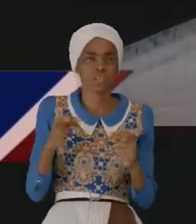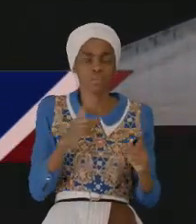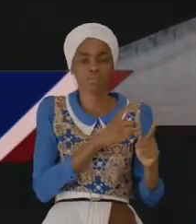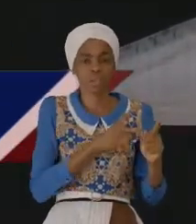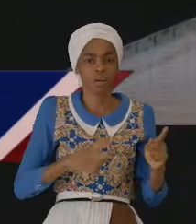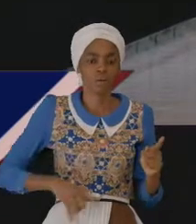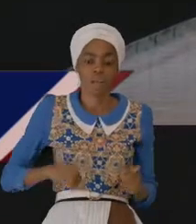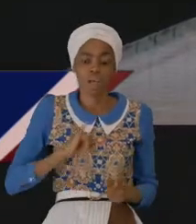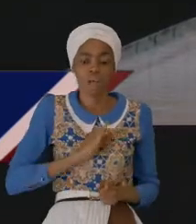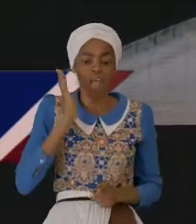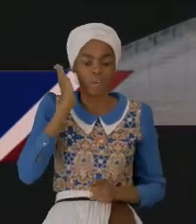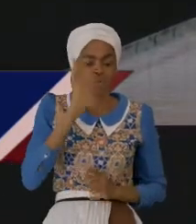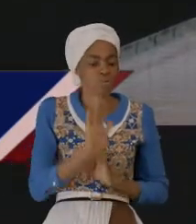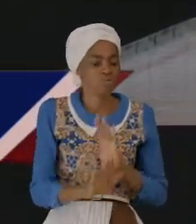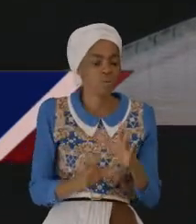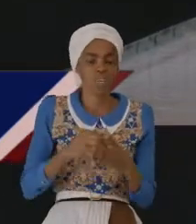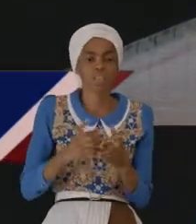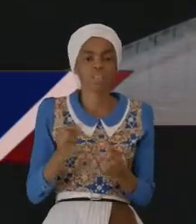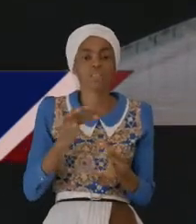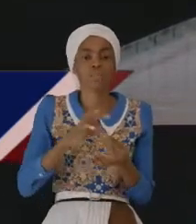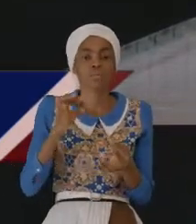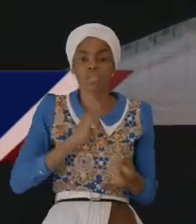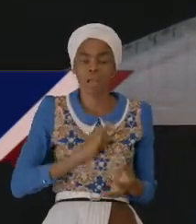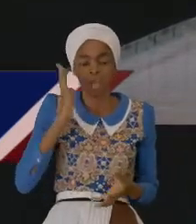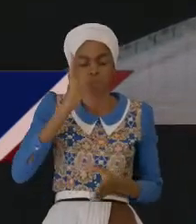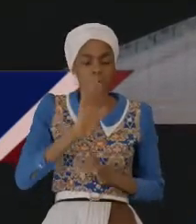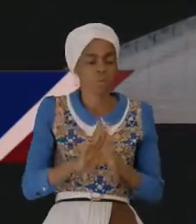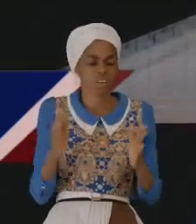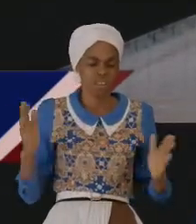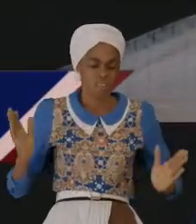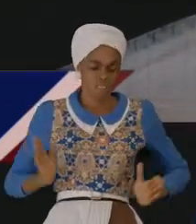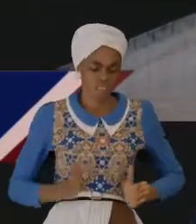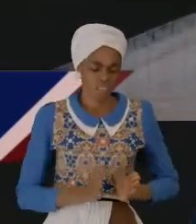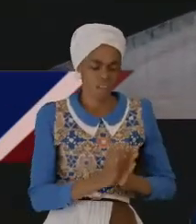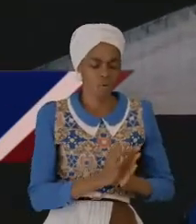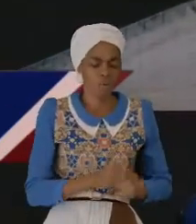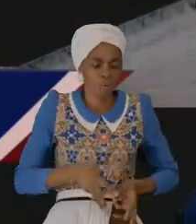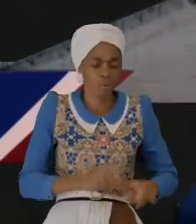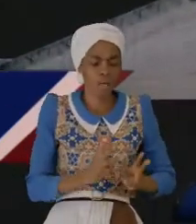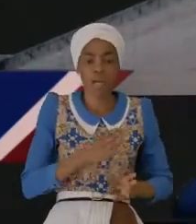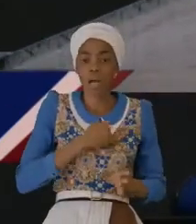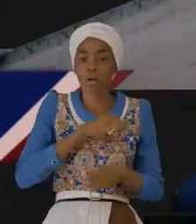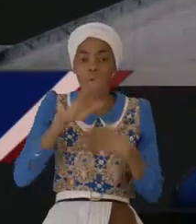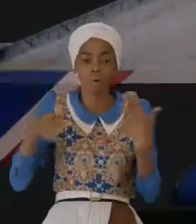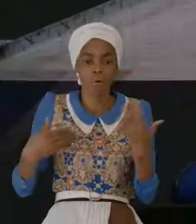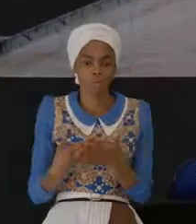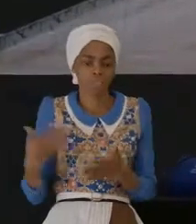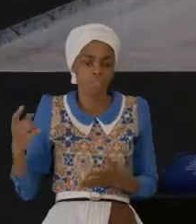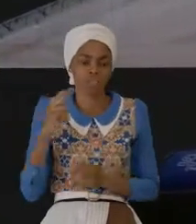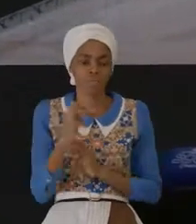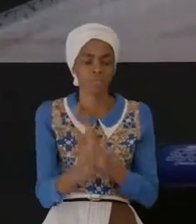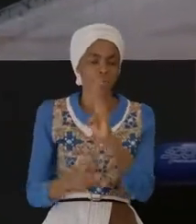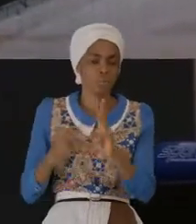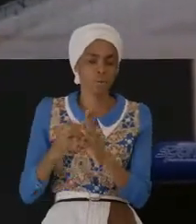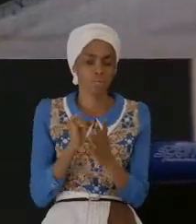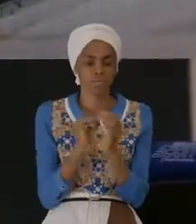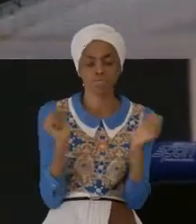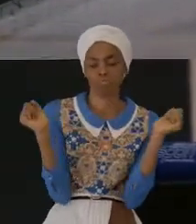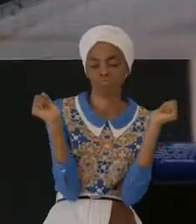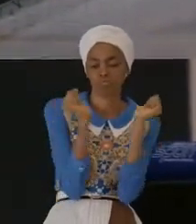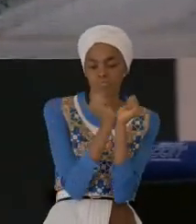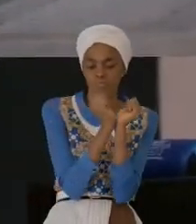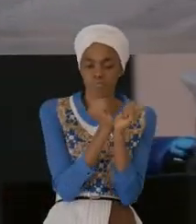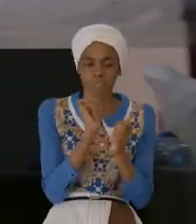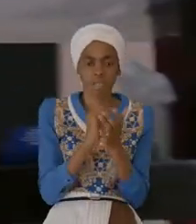Lord you will walk in the spiritual walk in the Narrow Path and all those things of the world that will tie you down